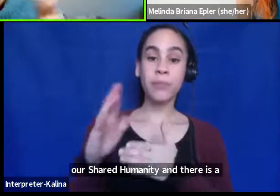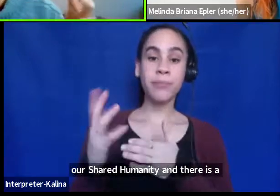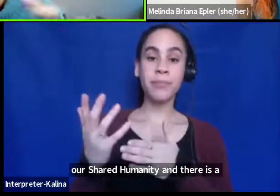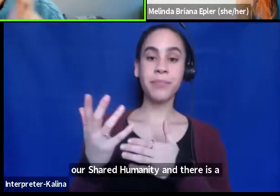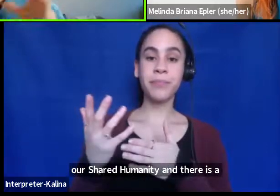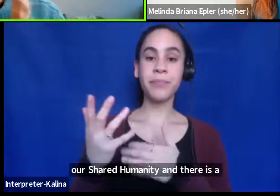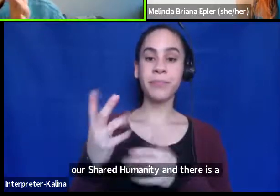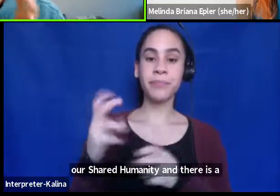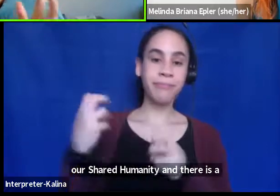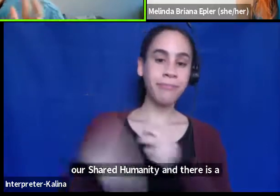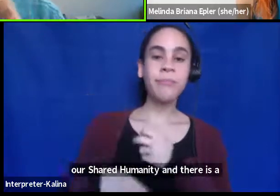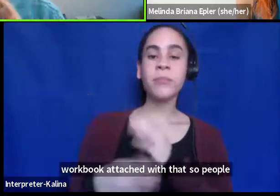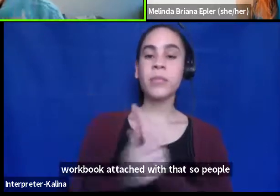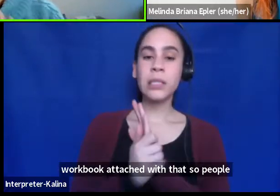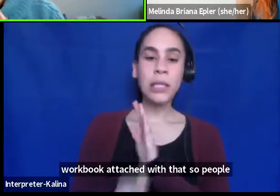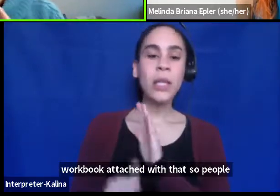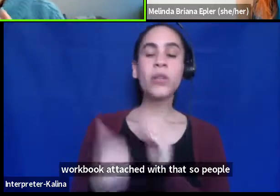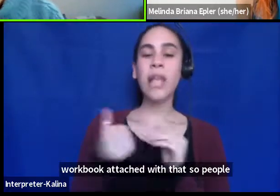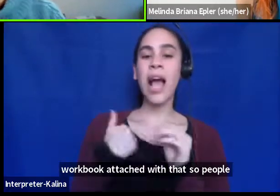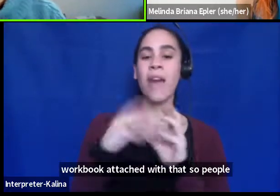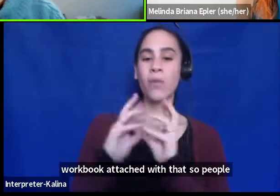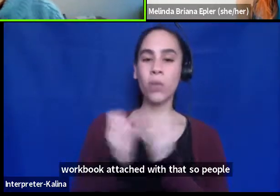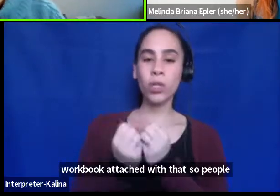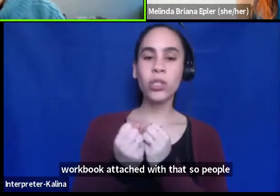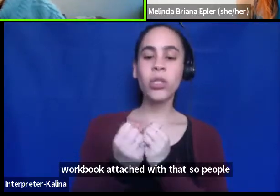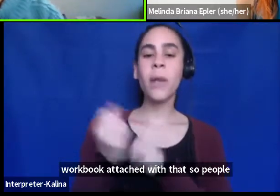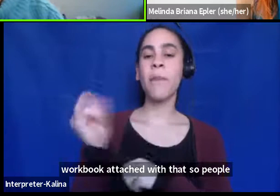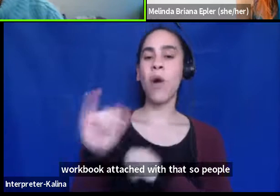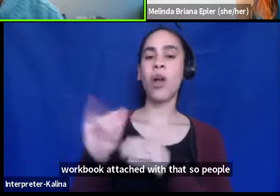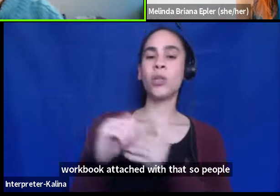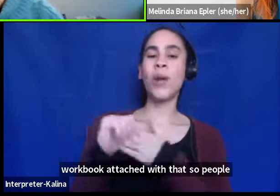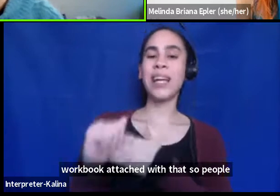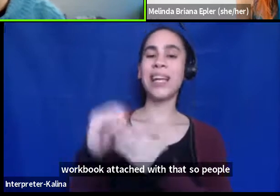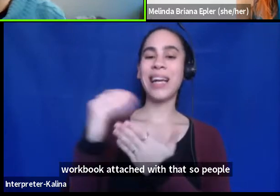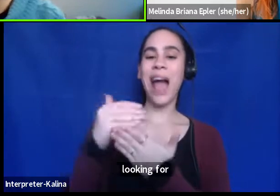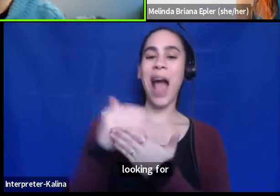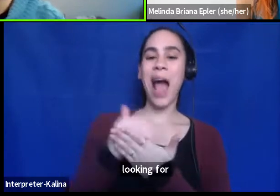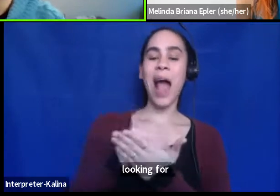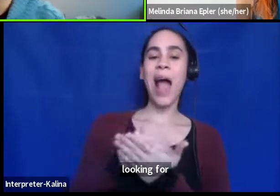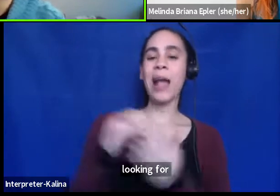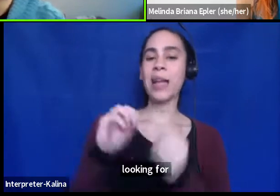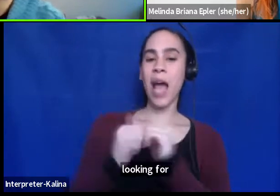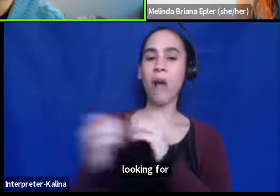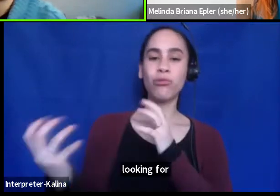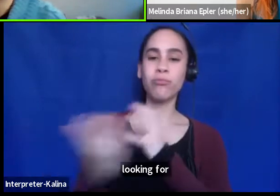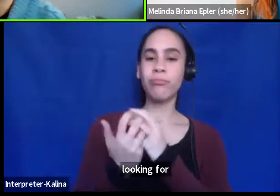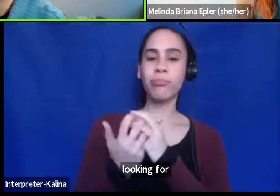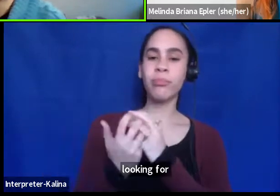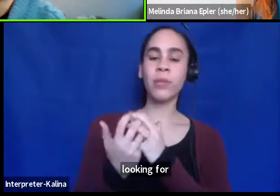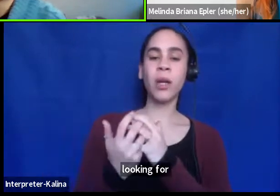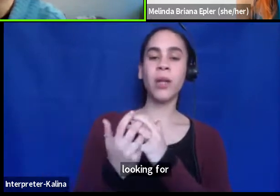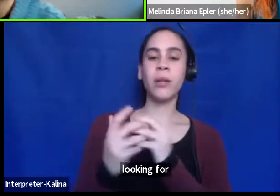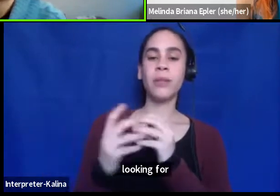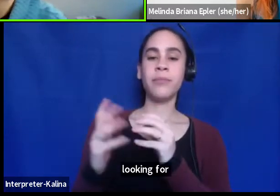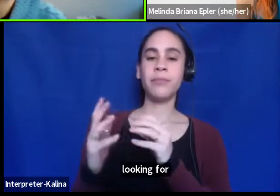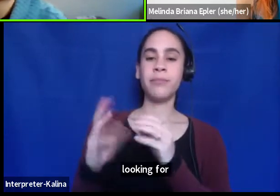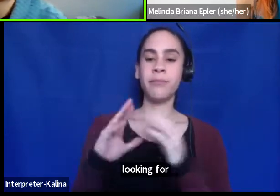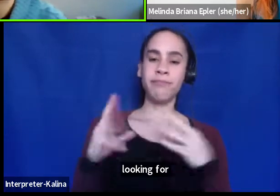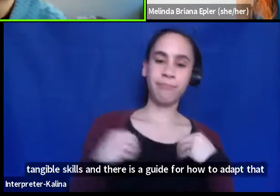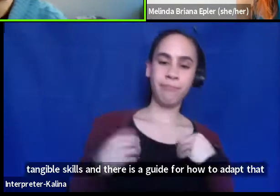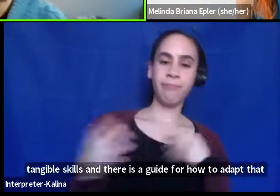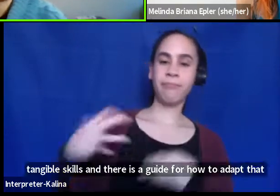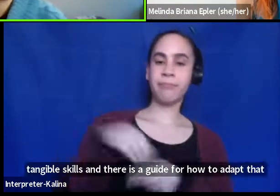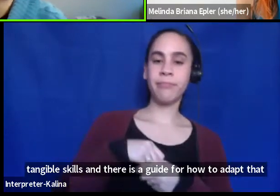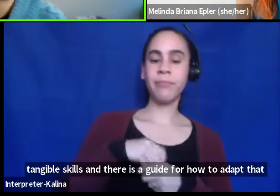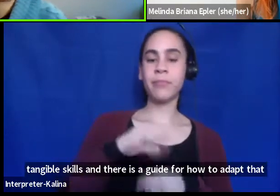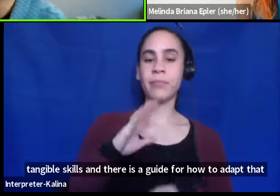is in the workbook, there's a guide for how to adapt it for a corporate training, and that kind of thing. So people can absolutely sort of